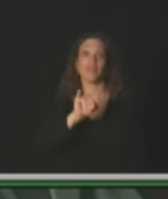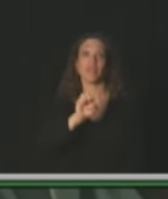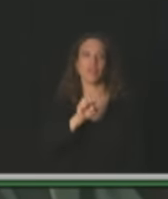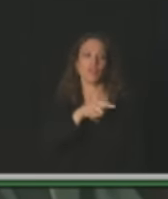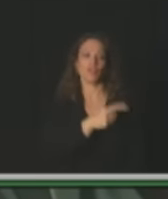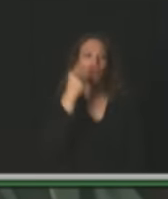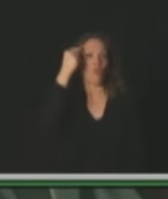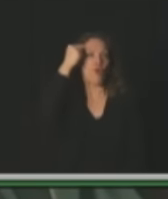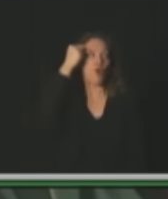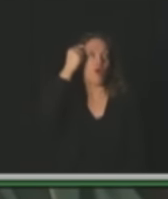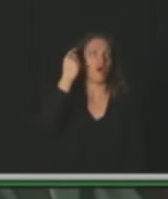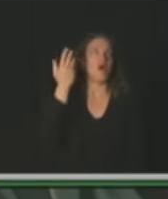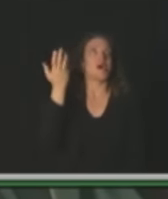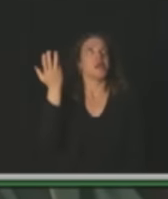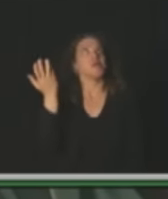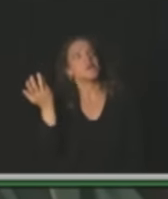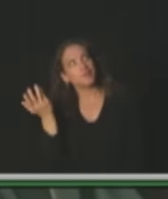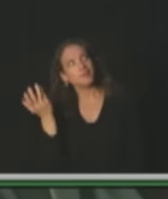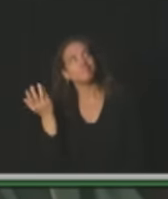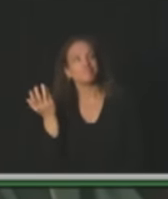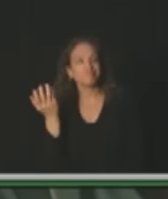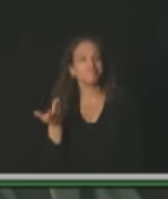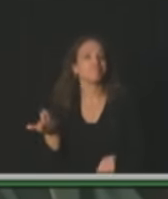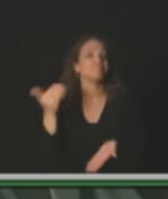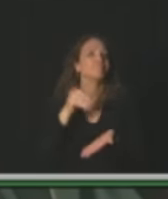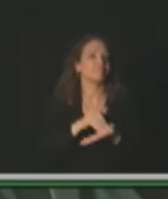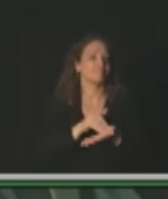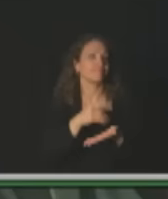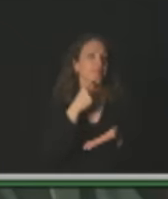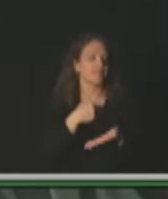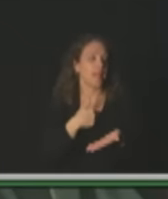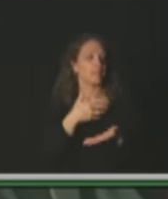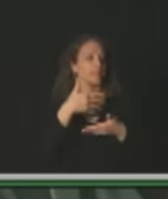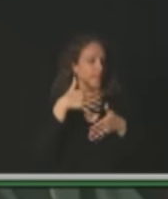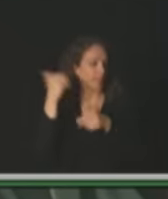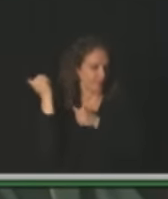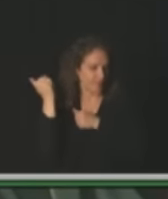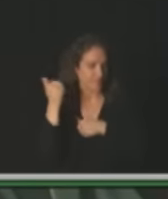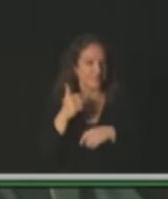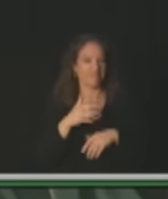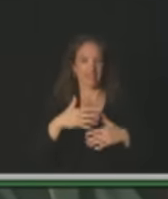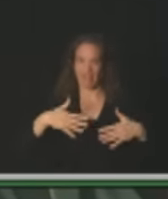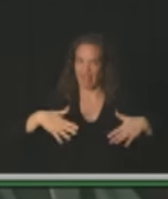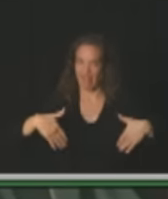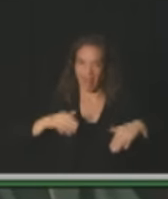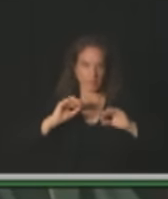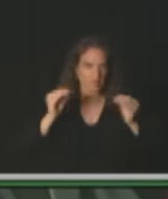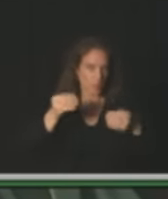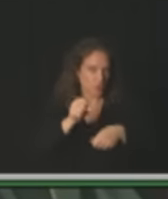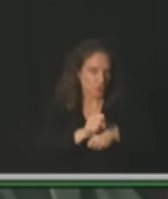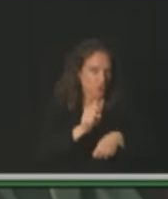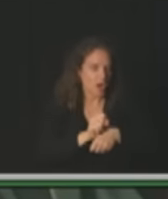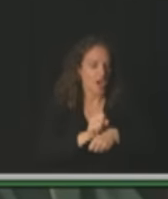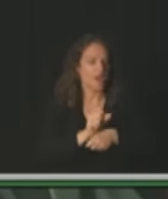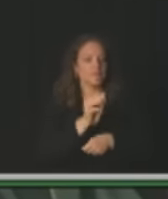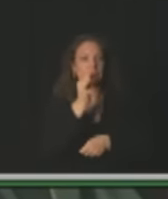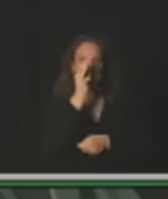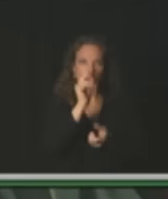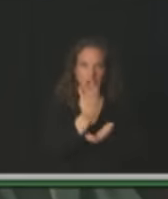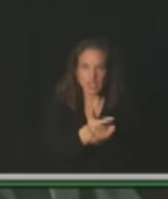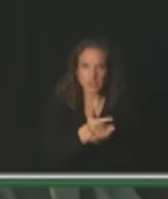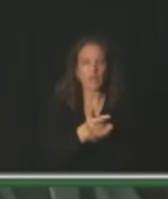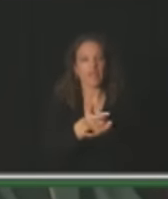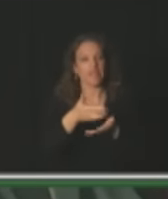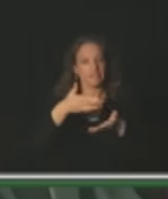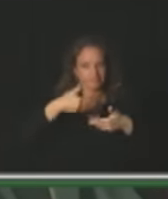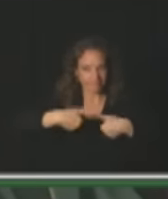me, you got to leave. You don't have a job. You graduated, go make it on your own now. We've done enough."